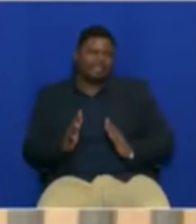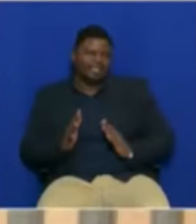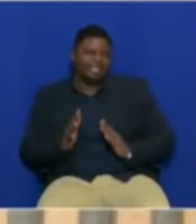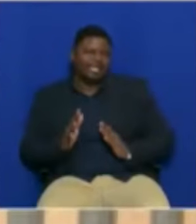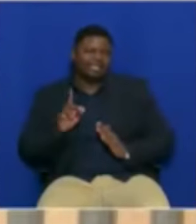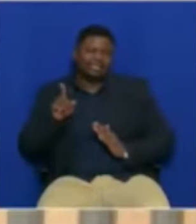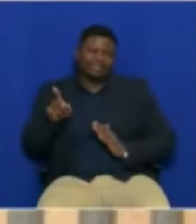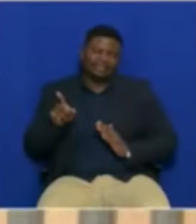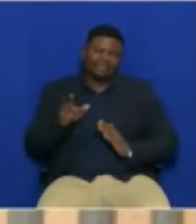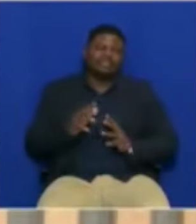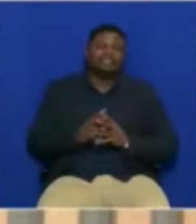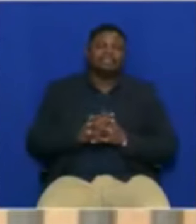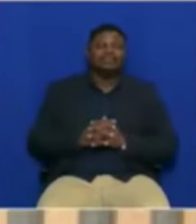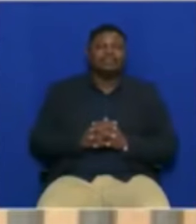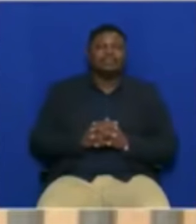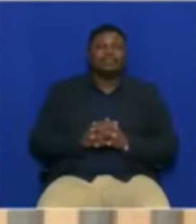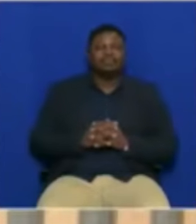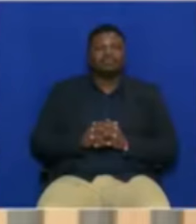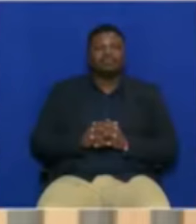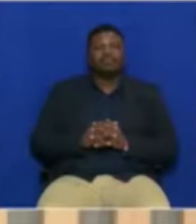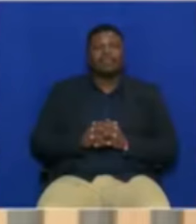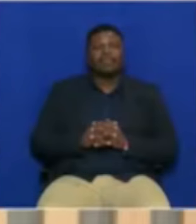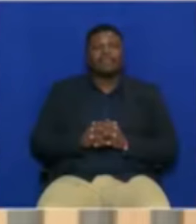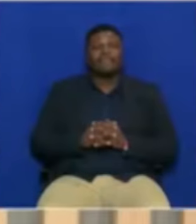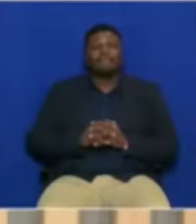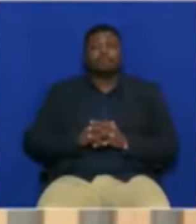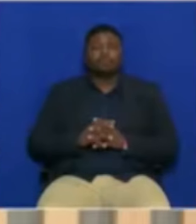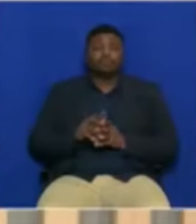communication overleaf,